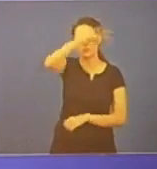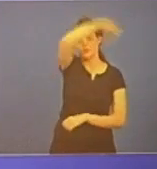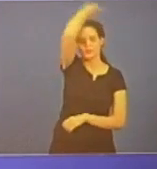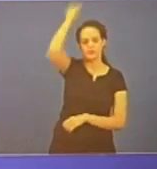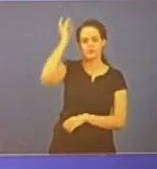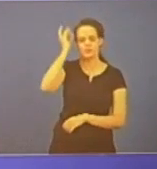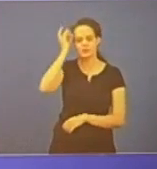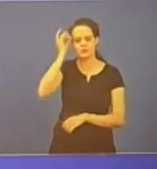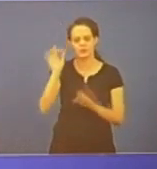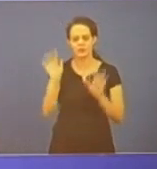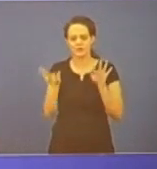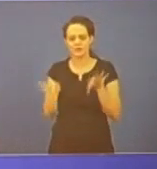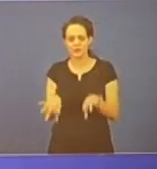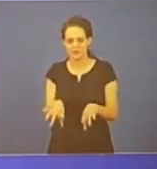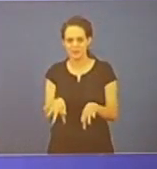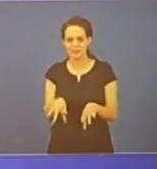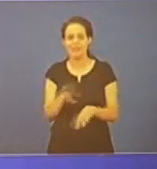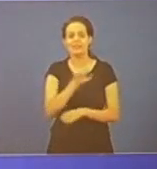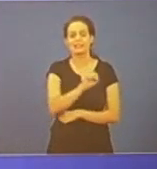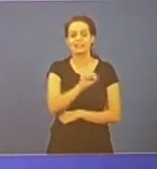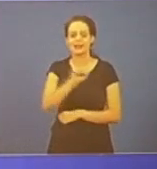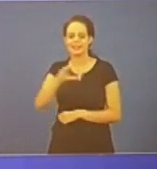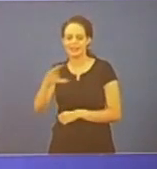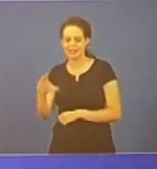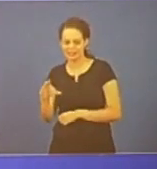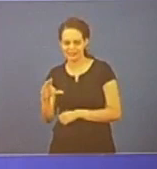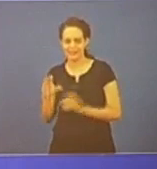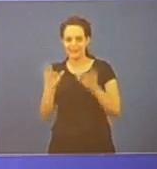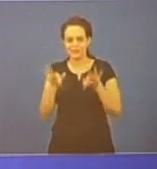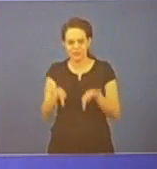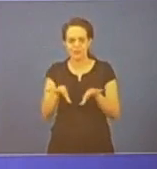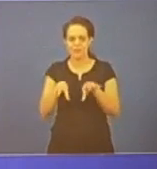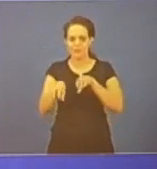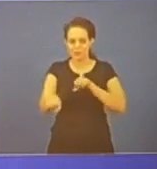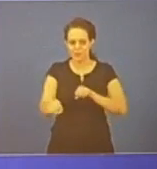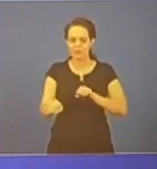Also, the teaching of language signs.